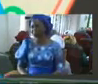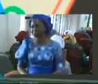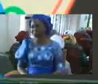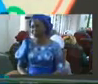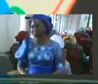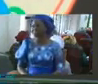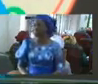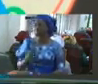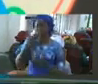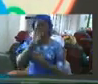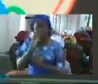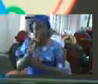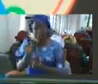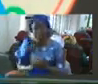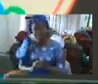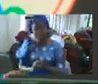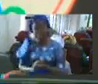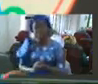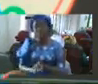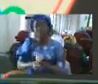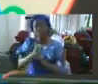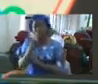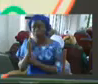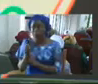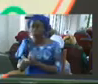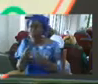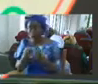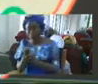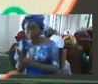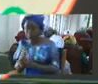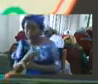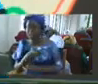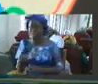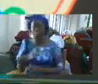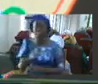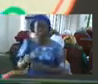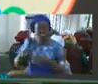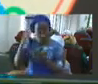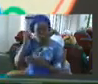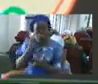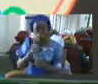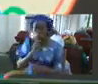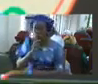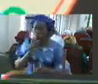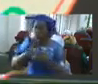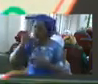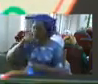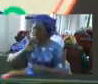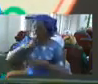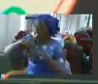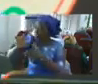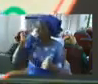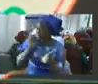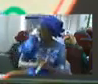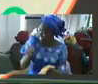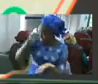Thank God, God came through and gave him water to drink. After that, he did not say